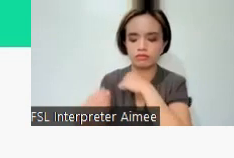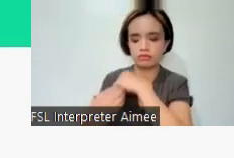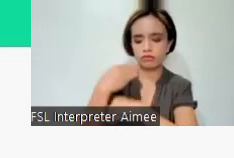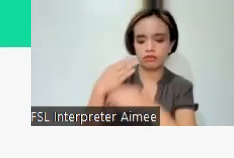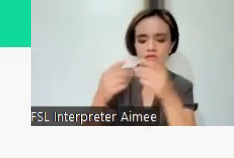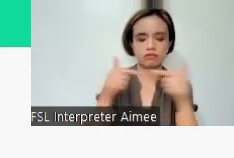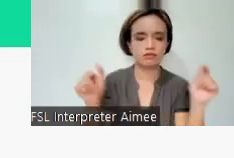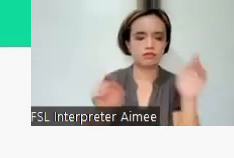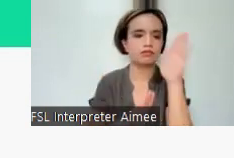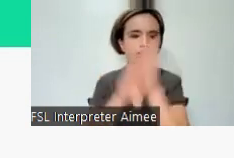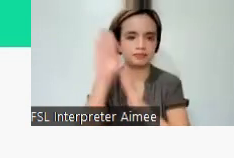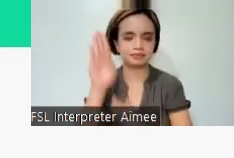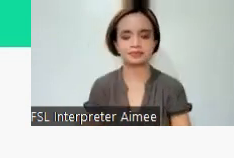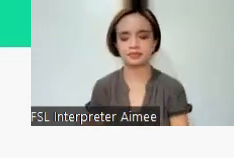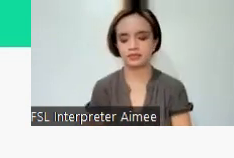development.